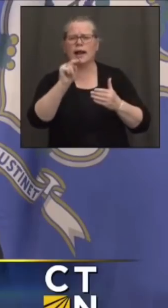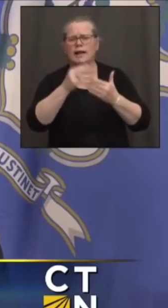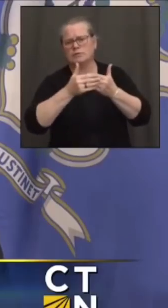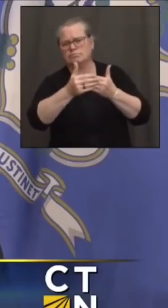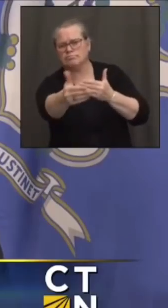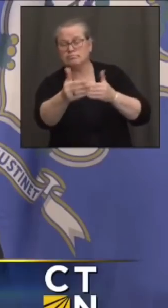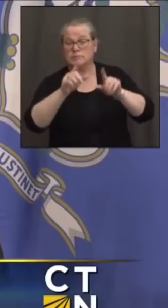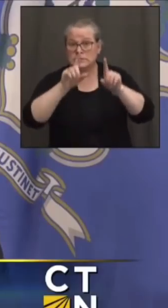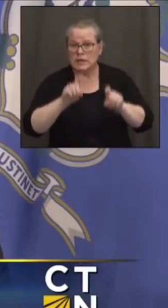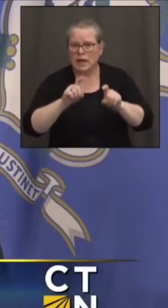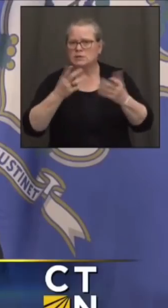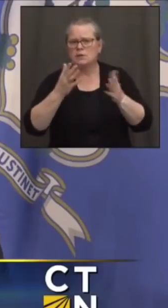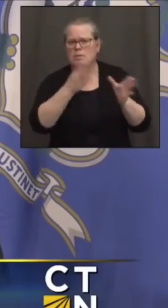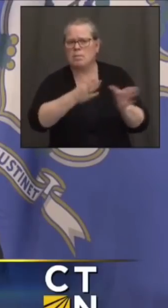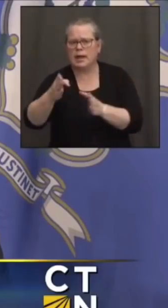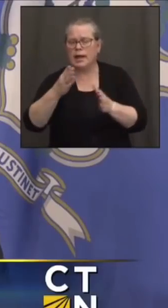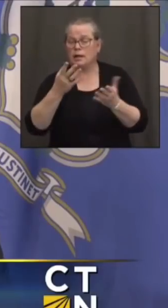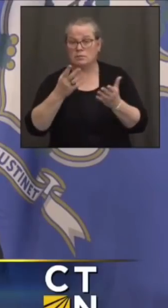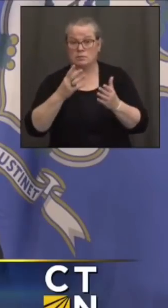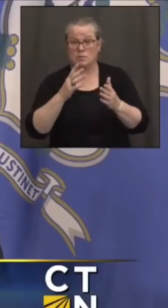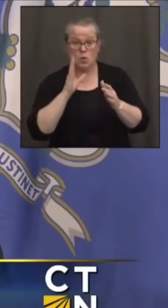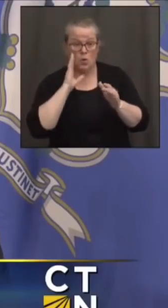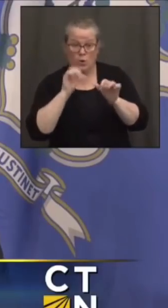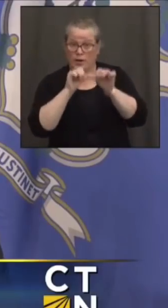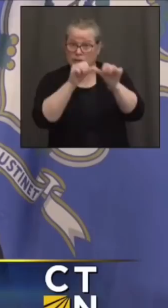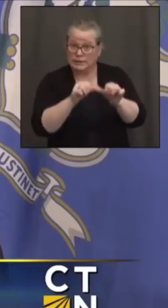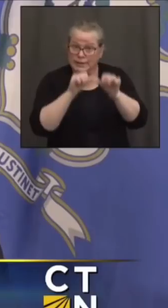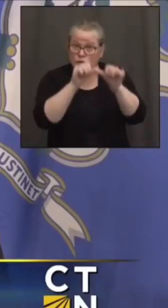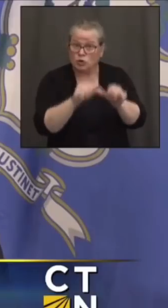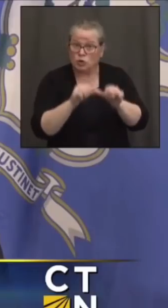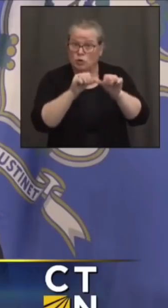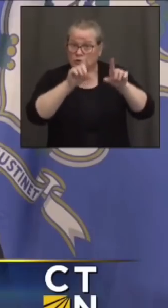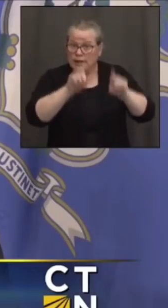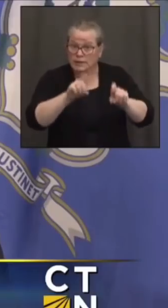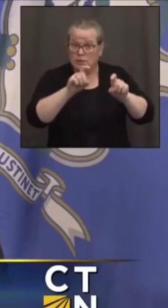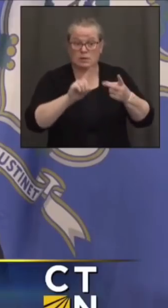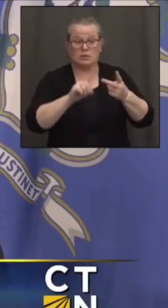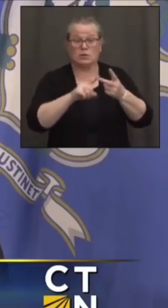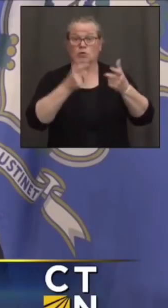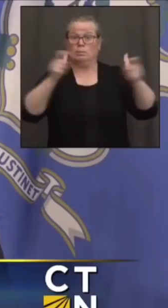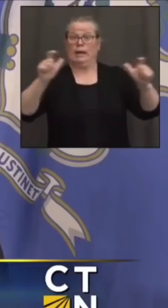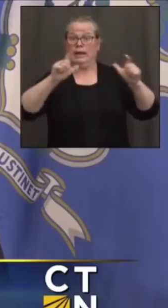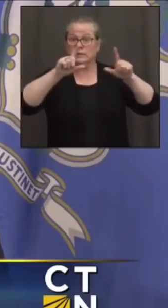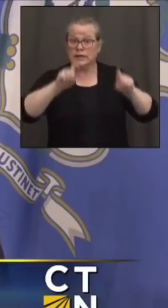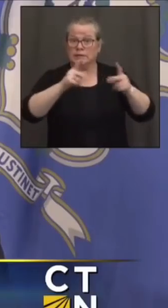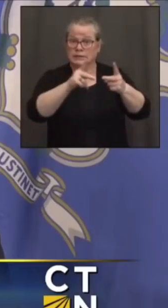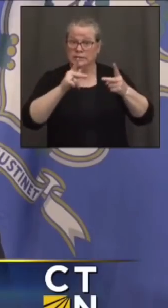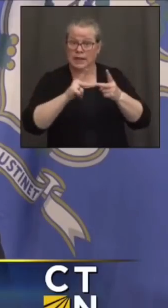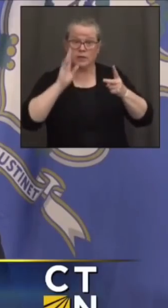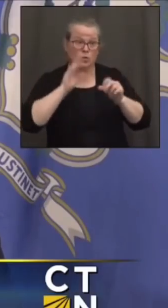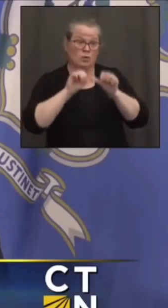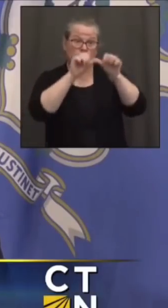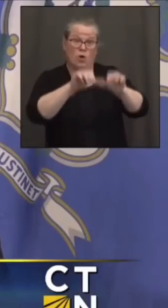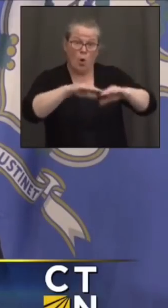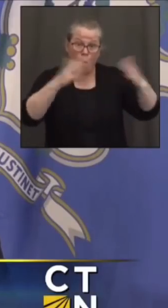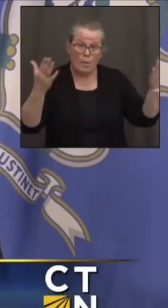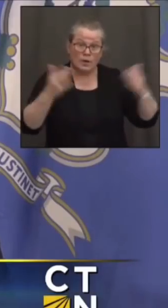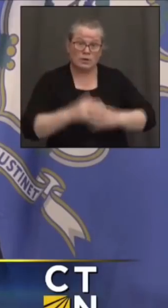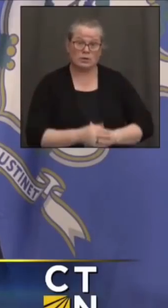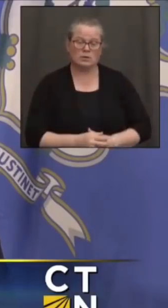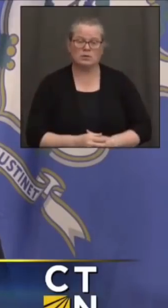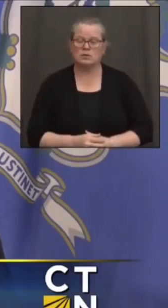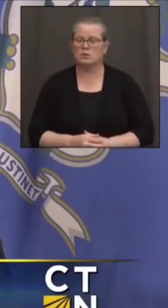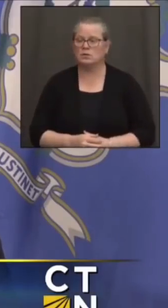Will surveillance testing continue indefinitely? Do you believe that major testing sites should remain open moving forward? I think they will be